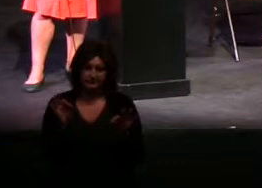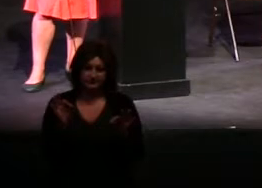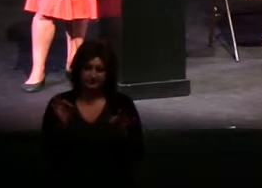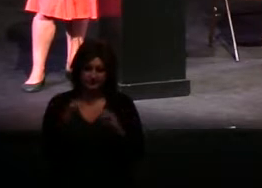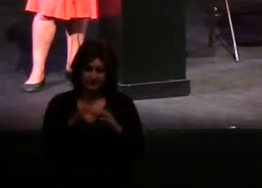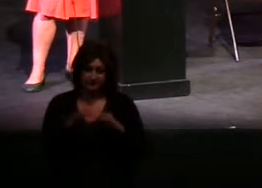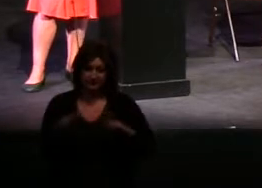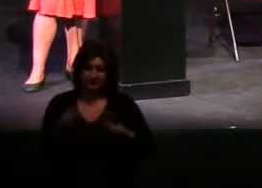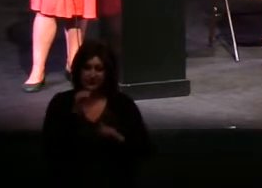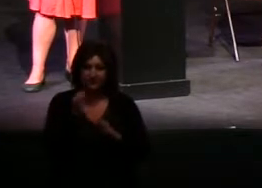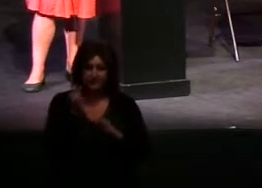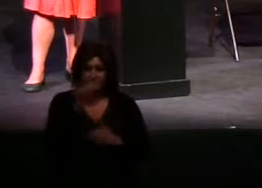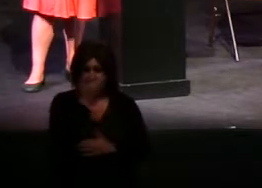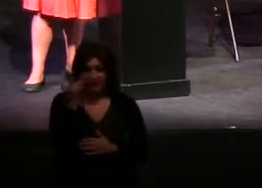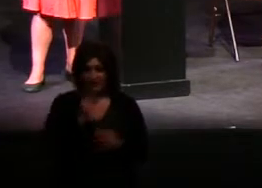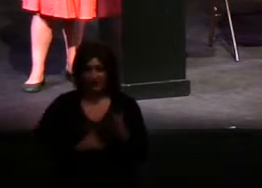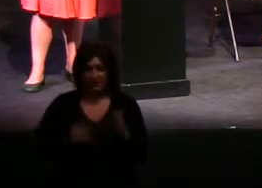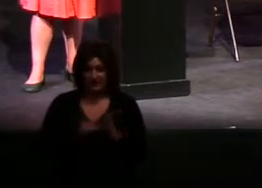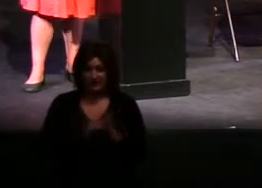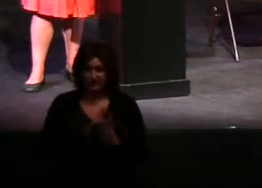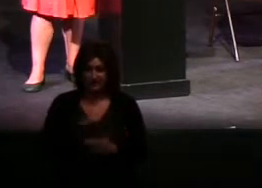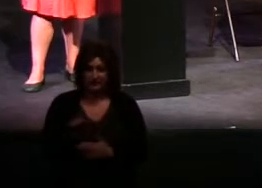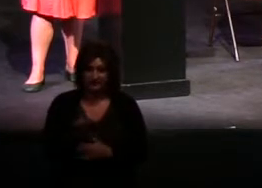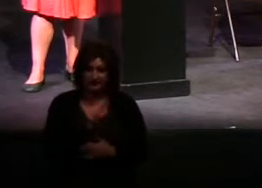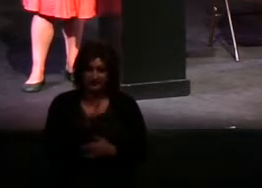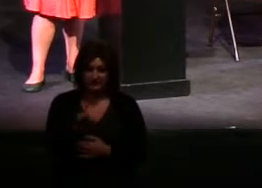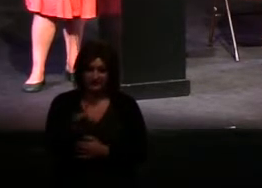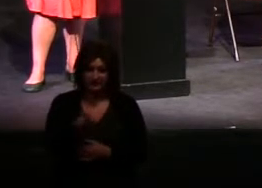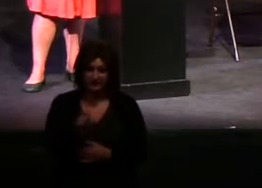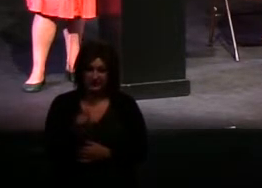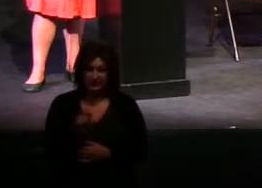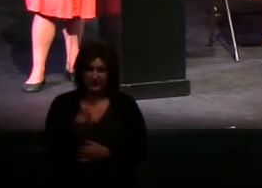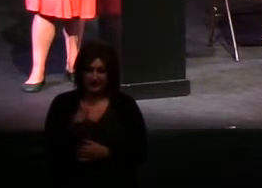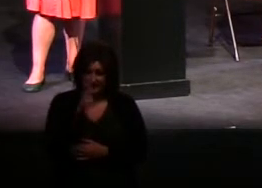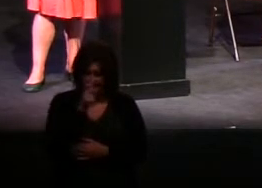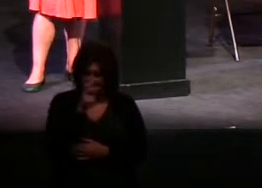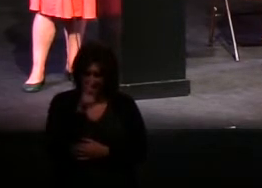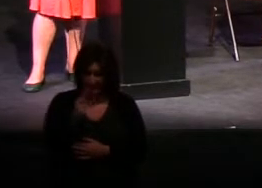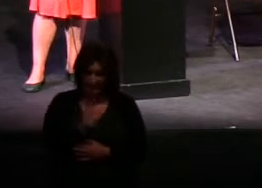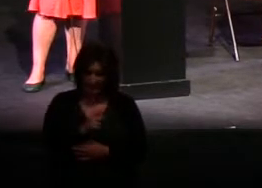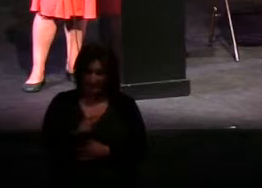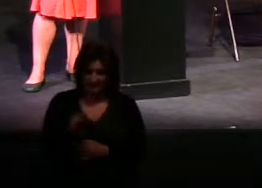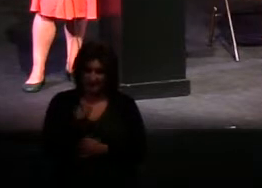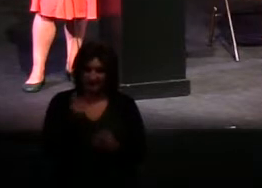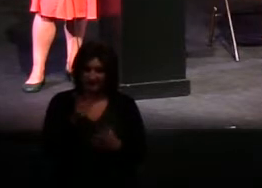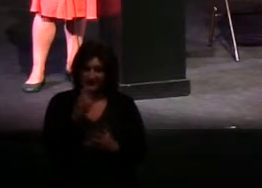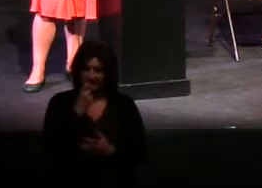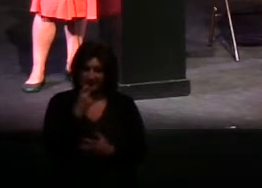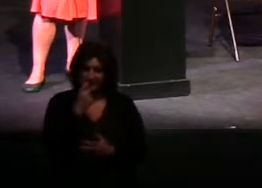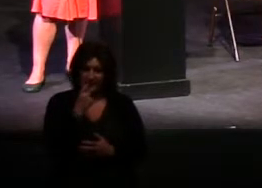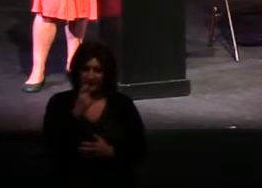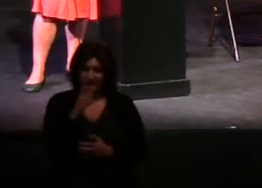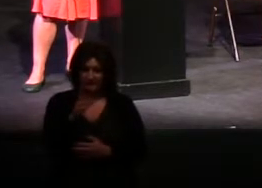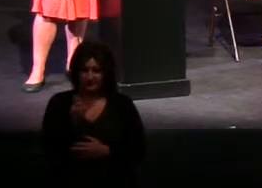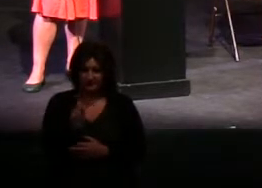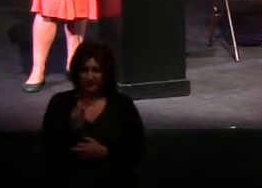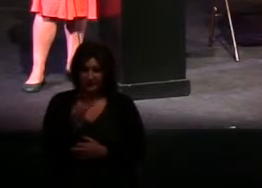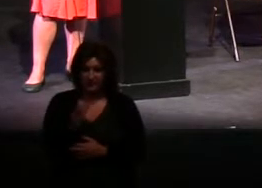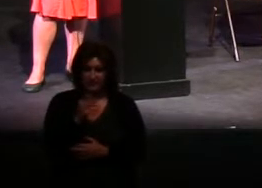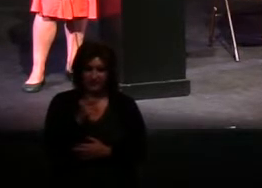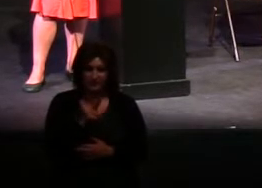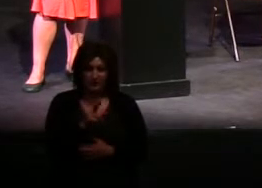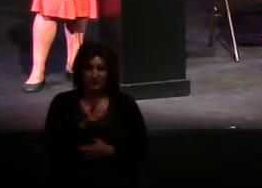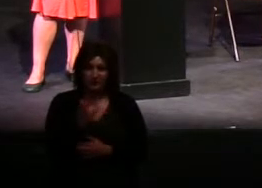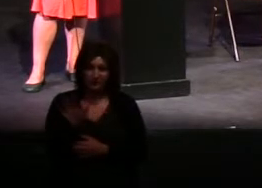Repetition, don't forget. Zigzag, little ant. Wave, wave, bunch of glass. Grass, clovers,